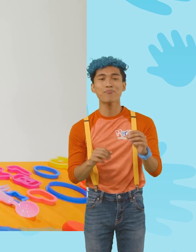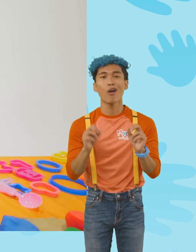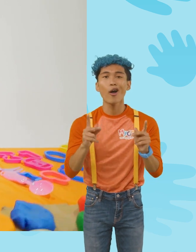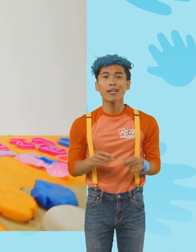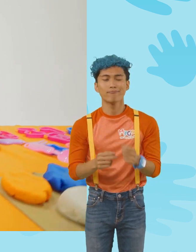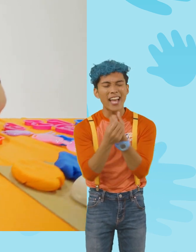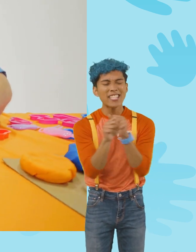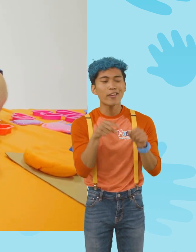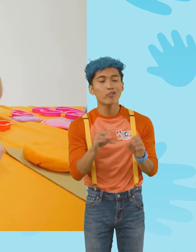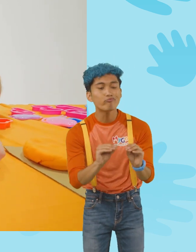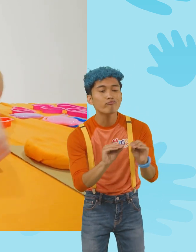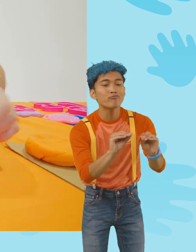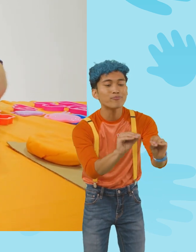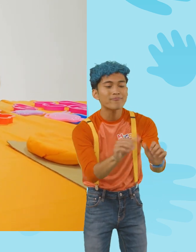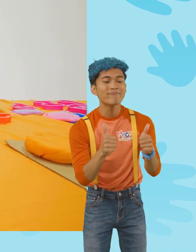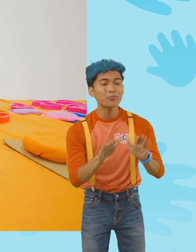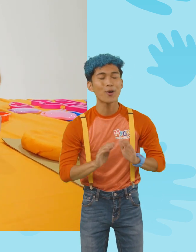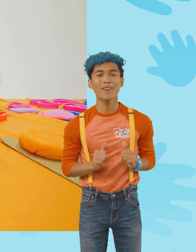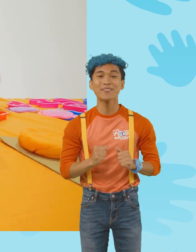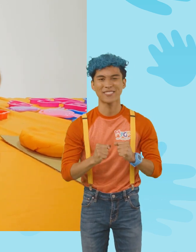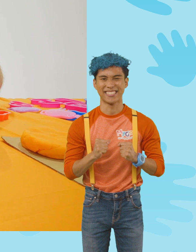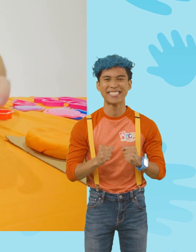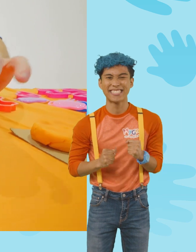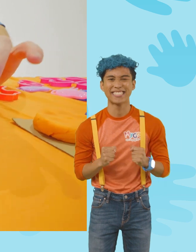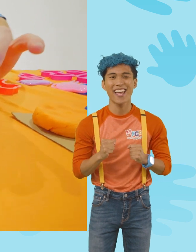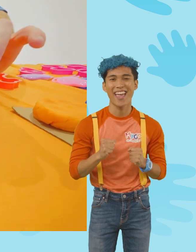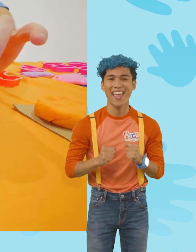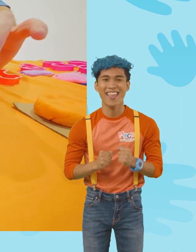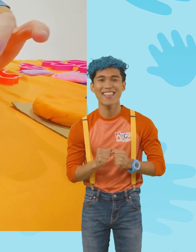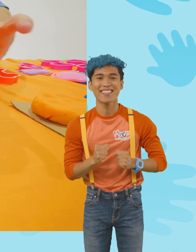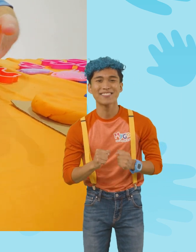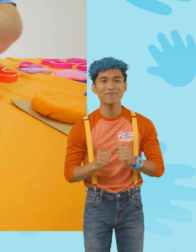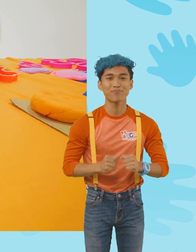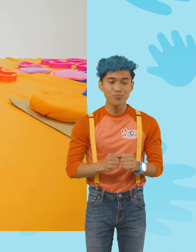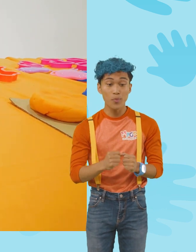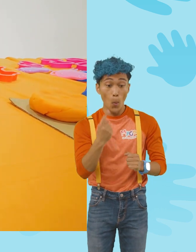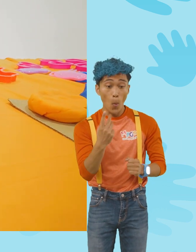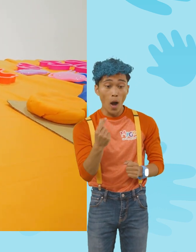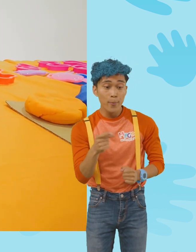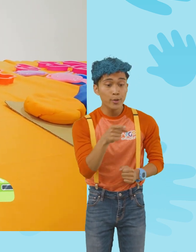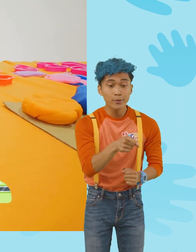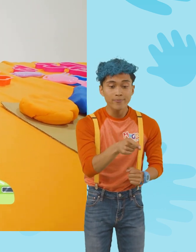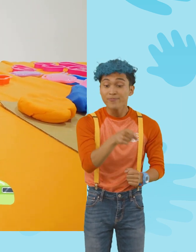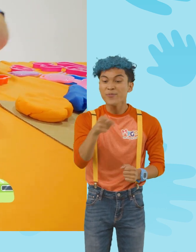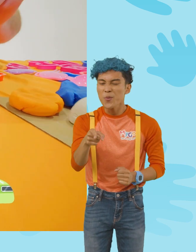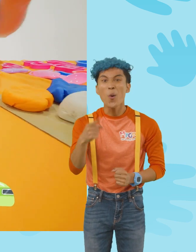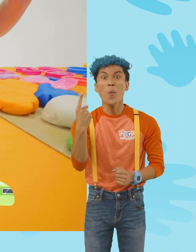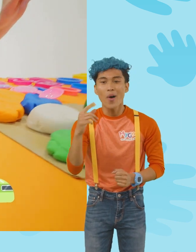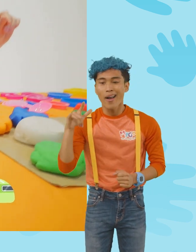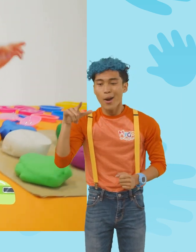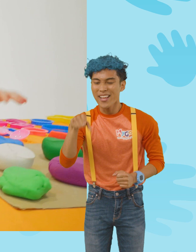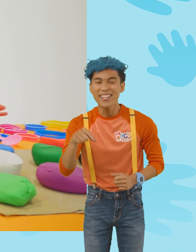Okay, we'll save you. We'll put you right there. Perfect. All right. One pooch and one